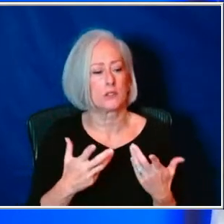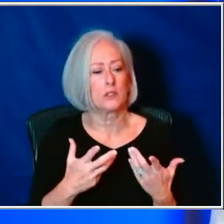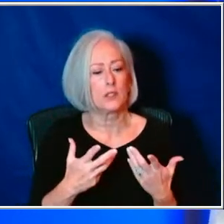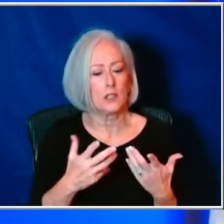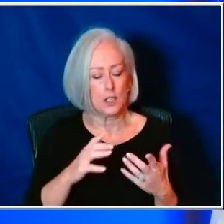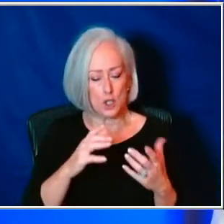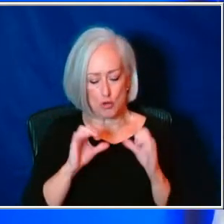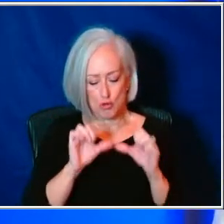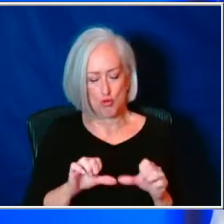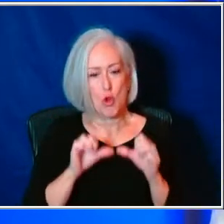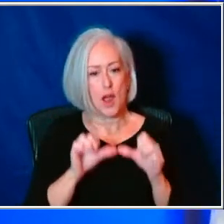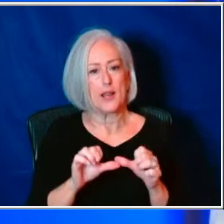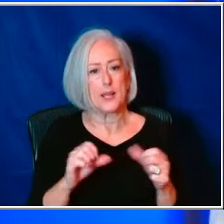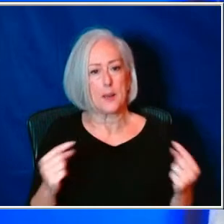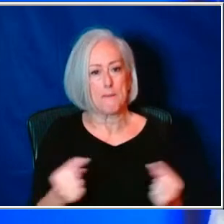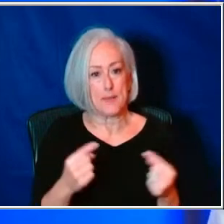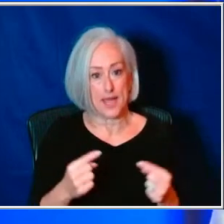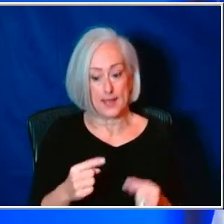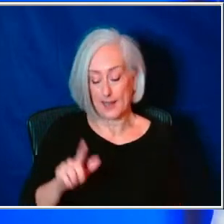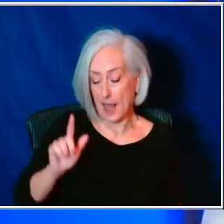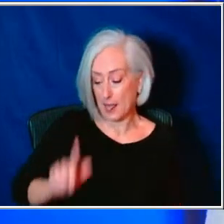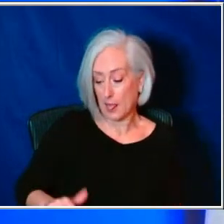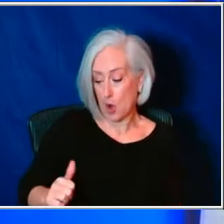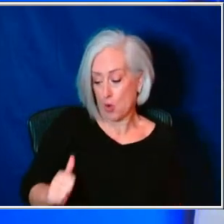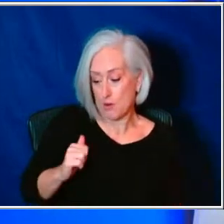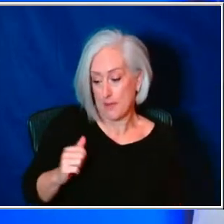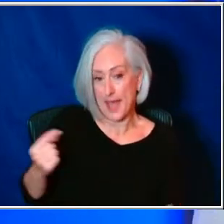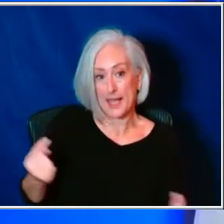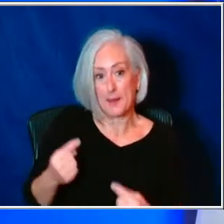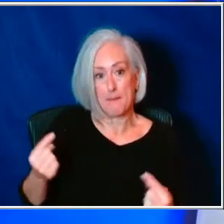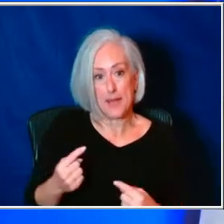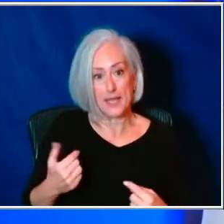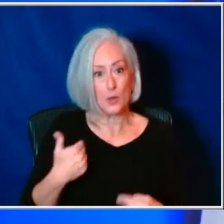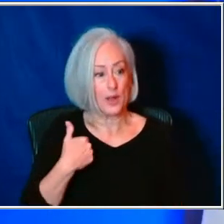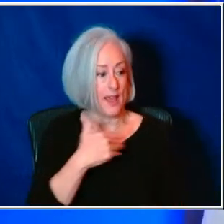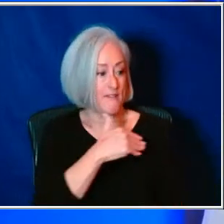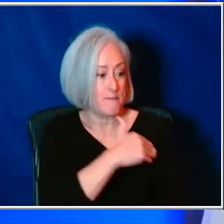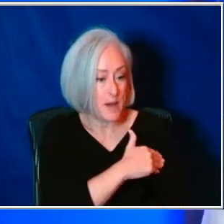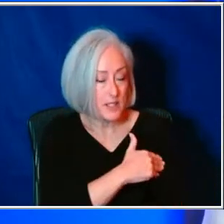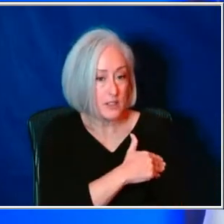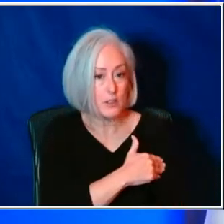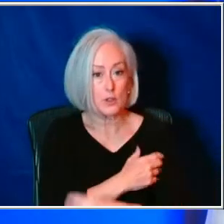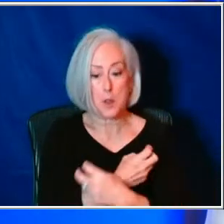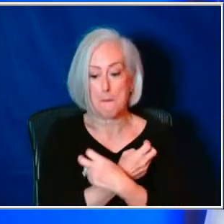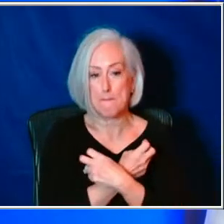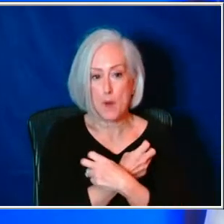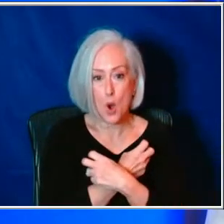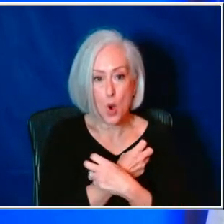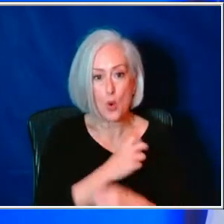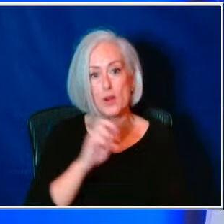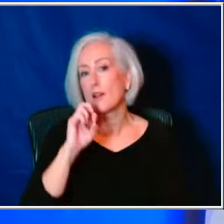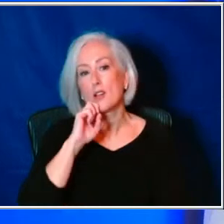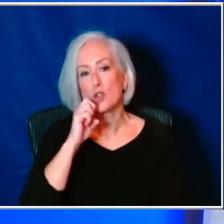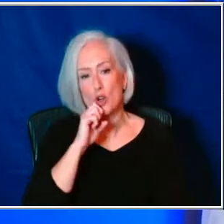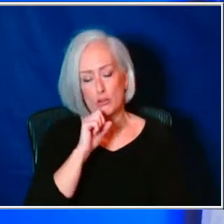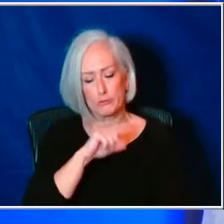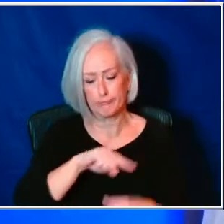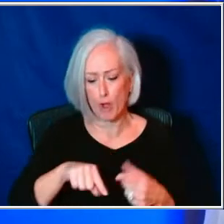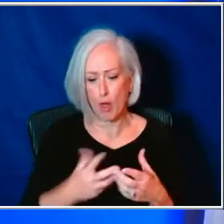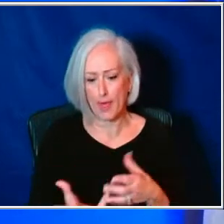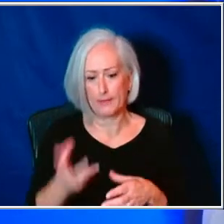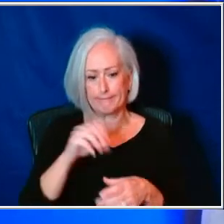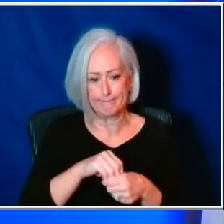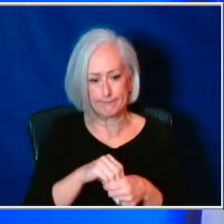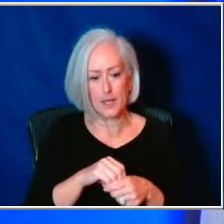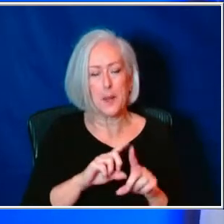back pain, it's just like Dr. Bunch said. There's muscles, there's bones, there's discs, there's nerves. But there's also the impact that